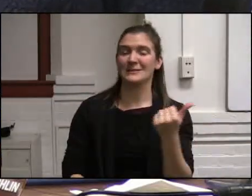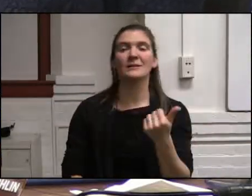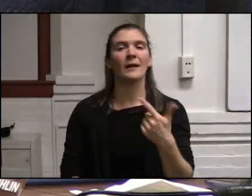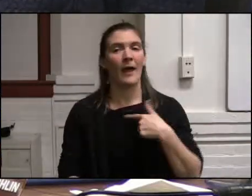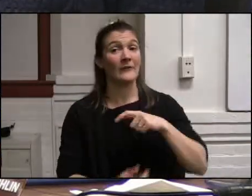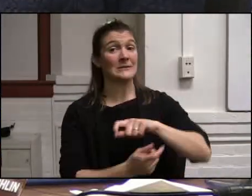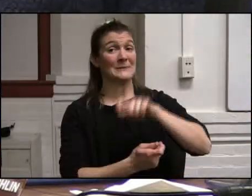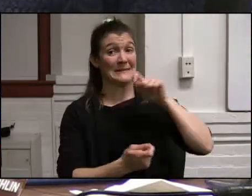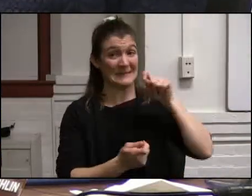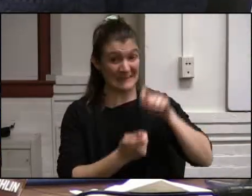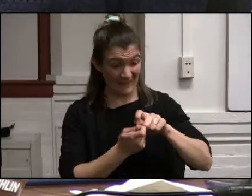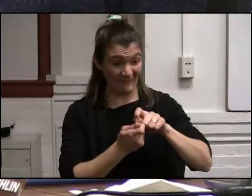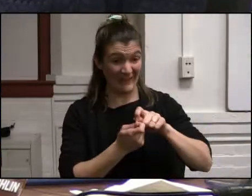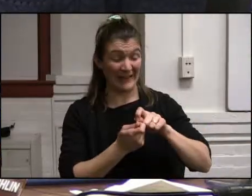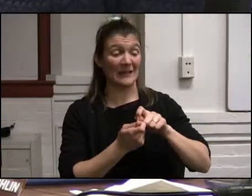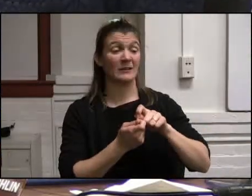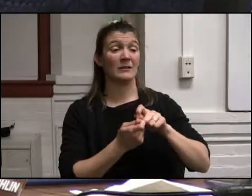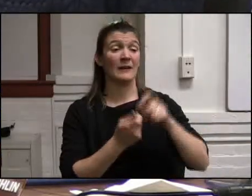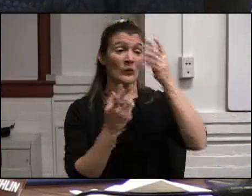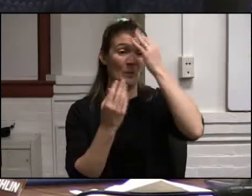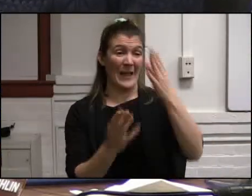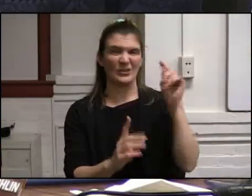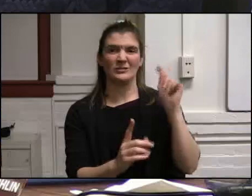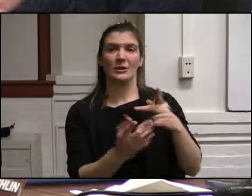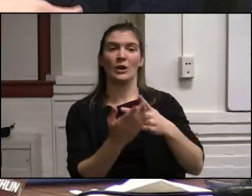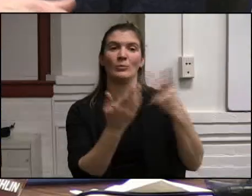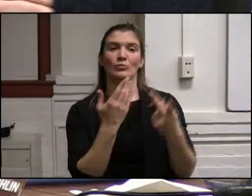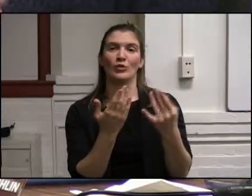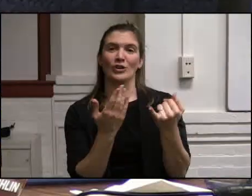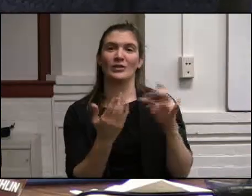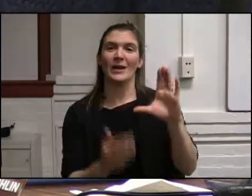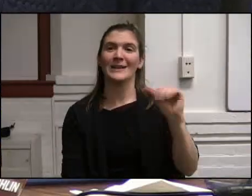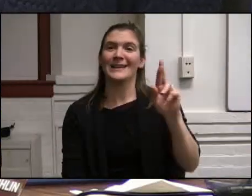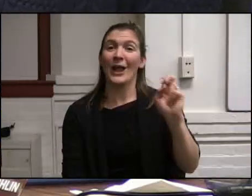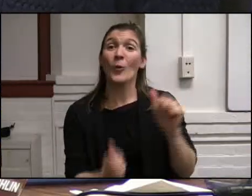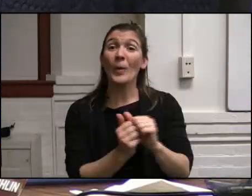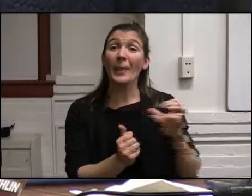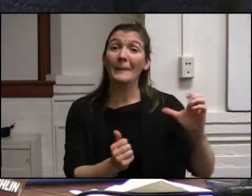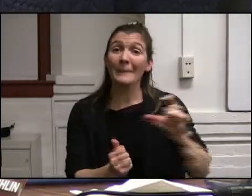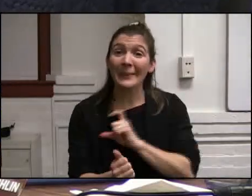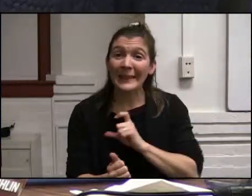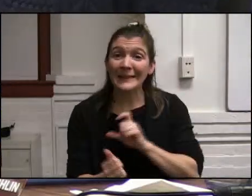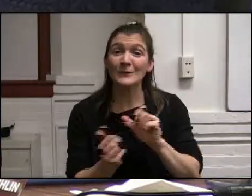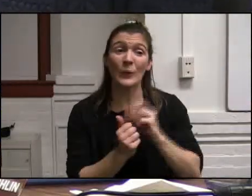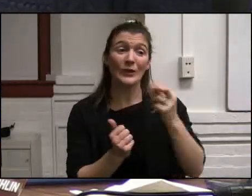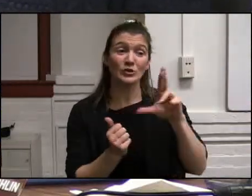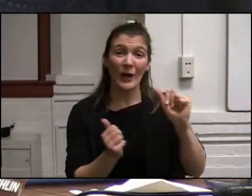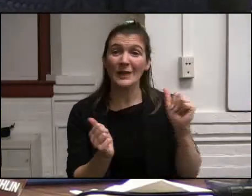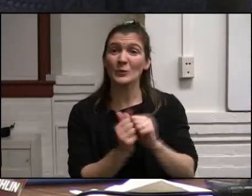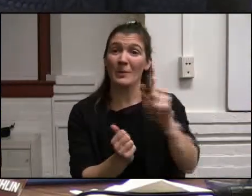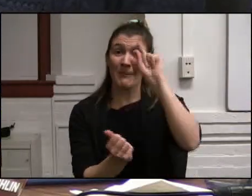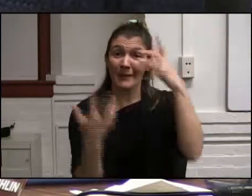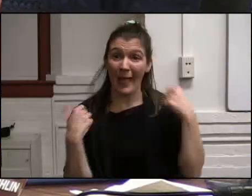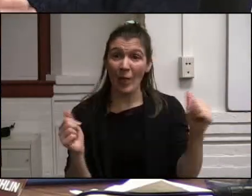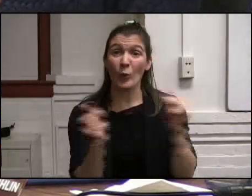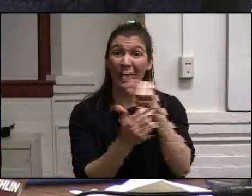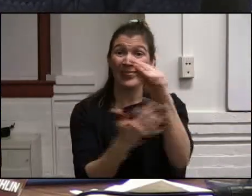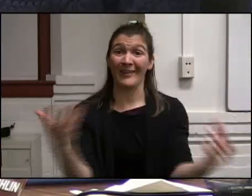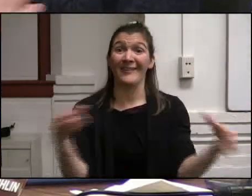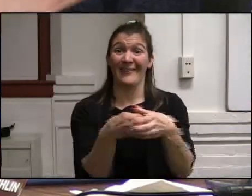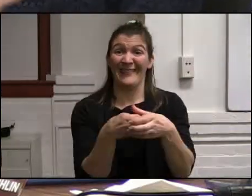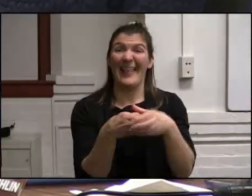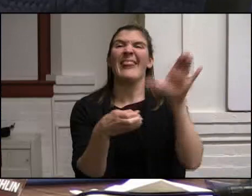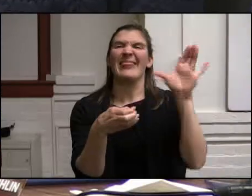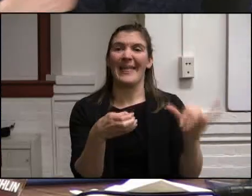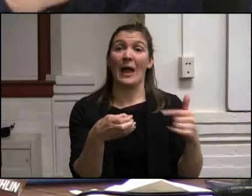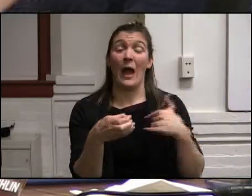very specific piece of this report that addresses Project CARE. You asked for that information very specifically, and we are happy to provide,